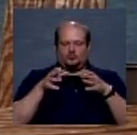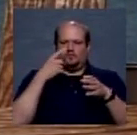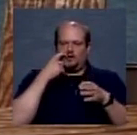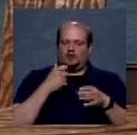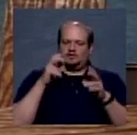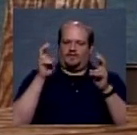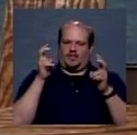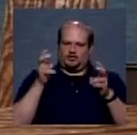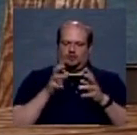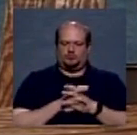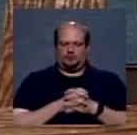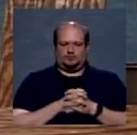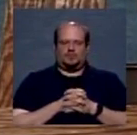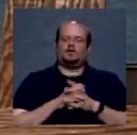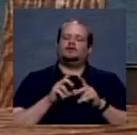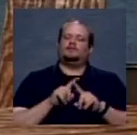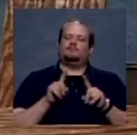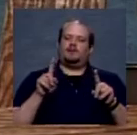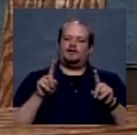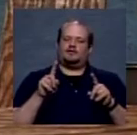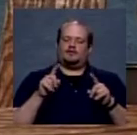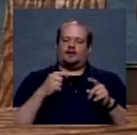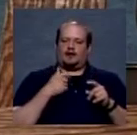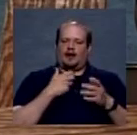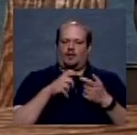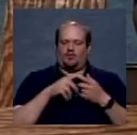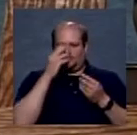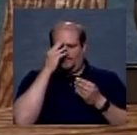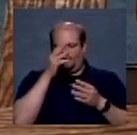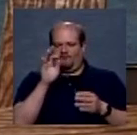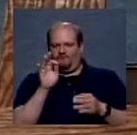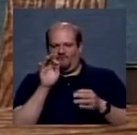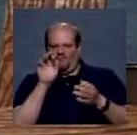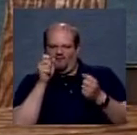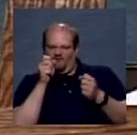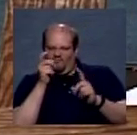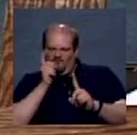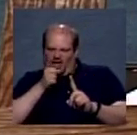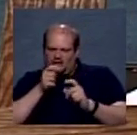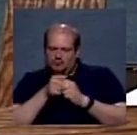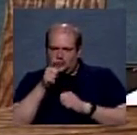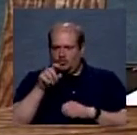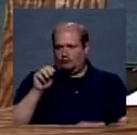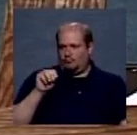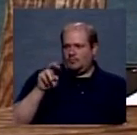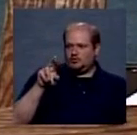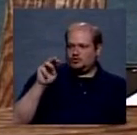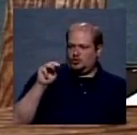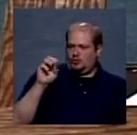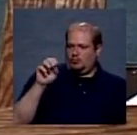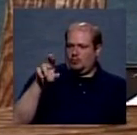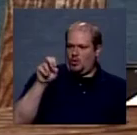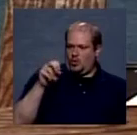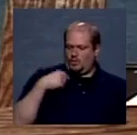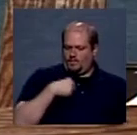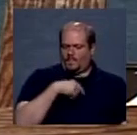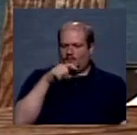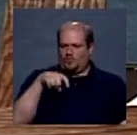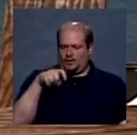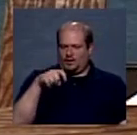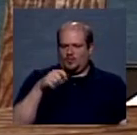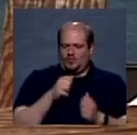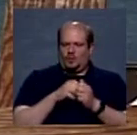issue. The thing that I want to fuss at you about a little bit, Mr. Moore, we need, with